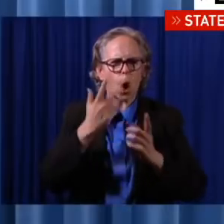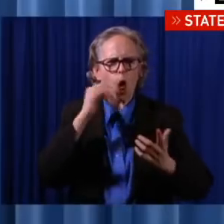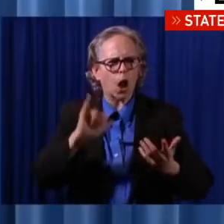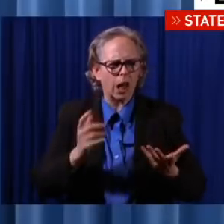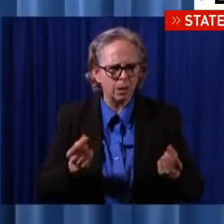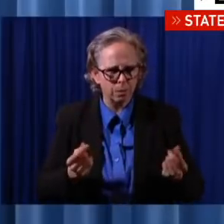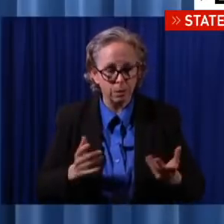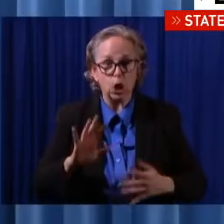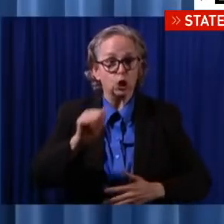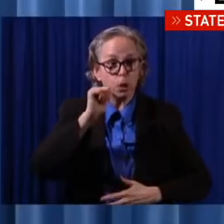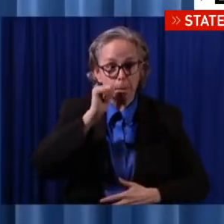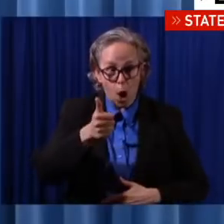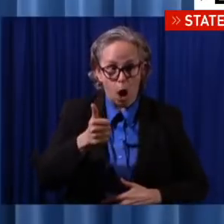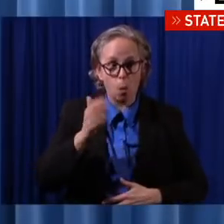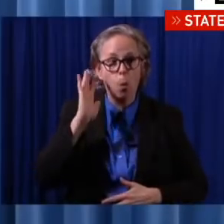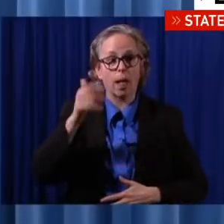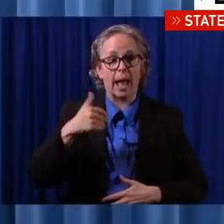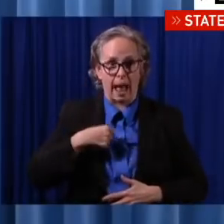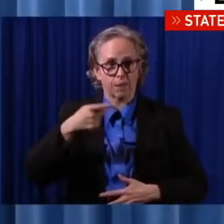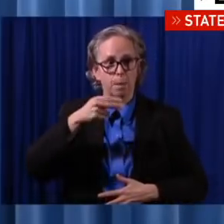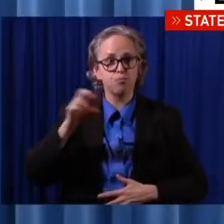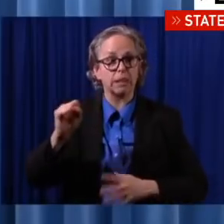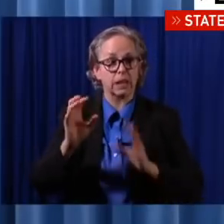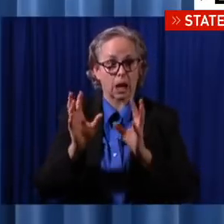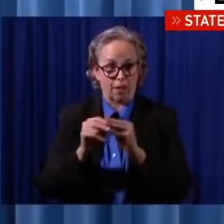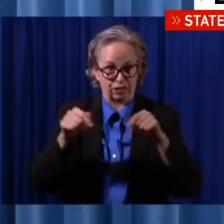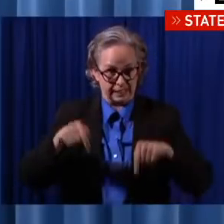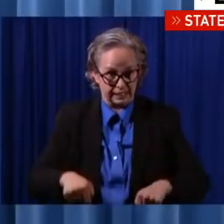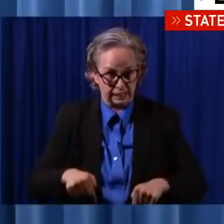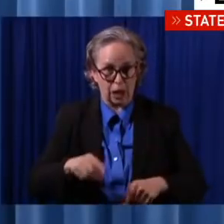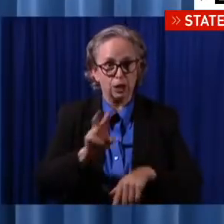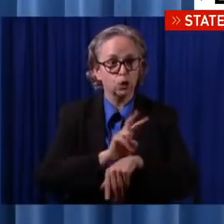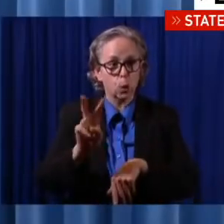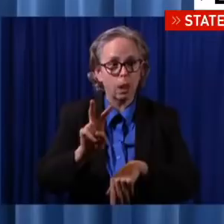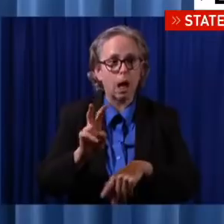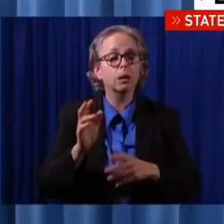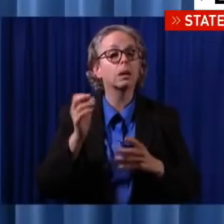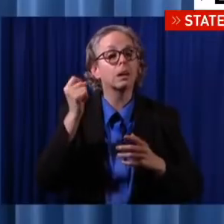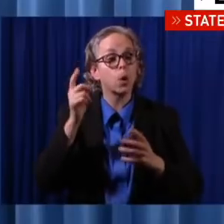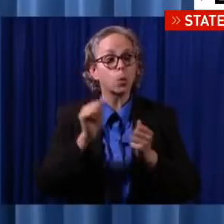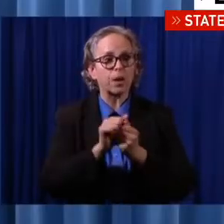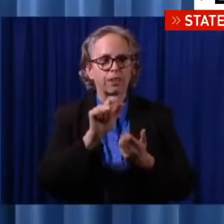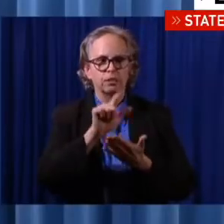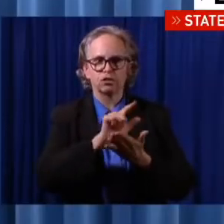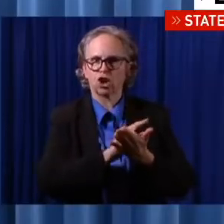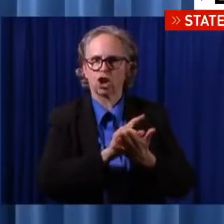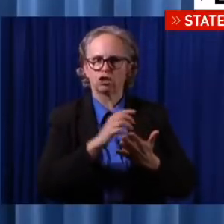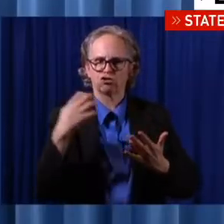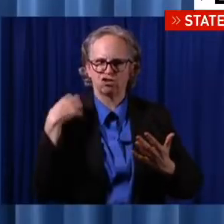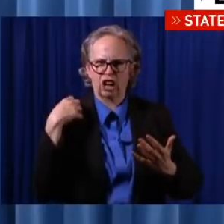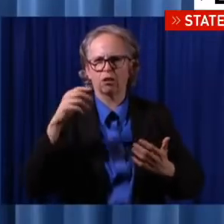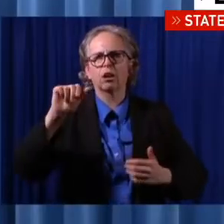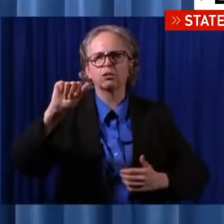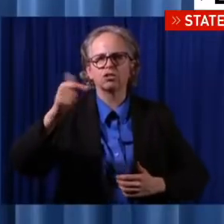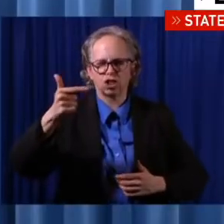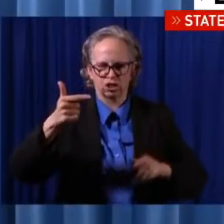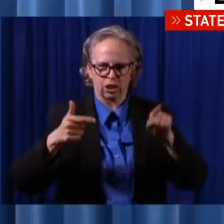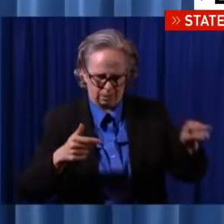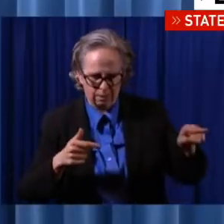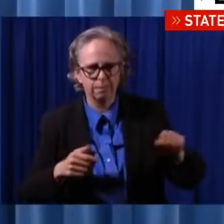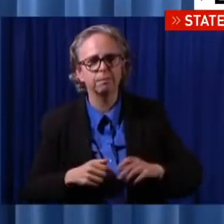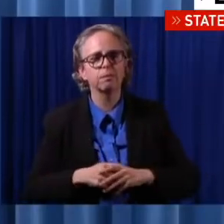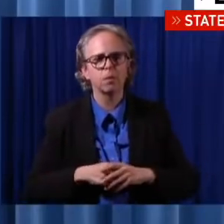conference right here at 2 o'clock with the Attorney General and members of the state legislature, and we're going to talk about some of the